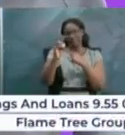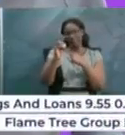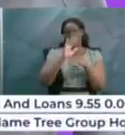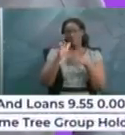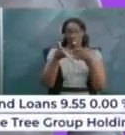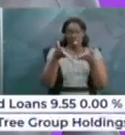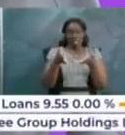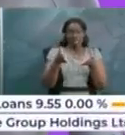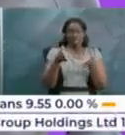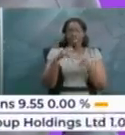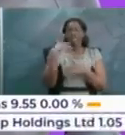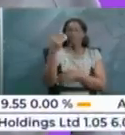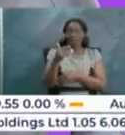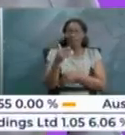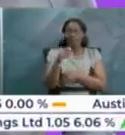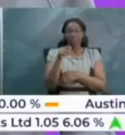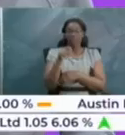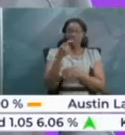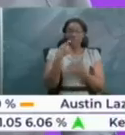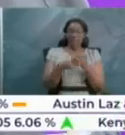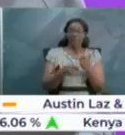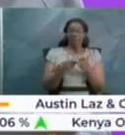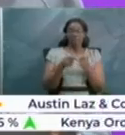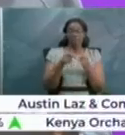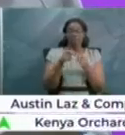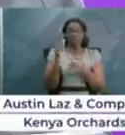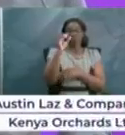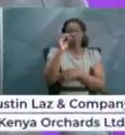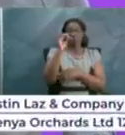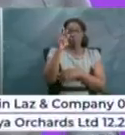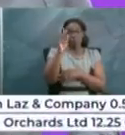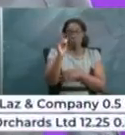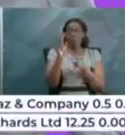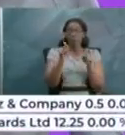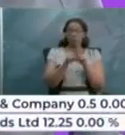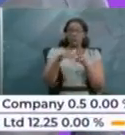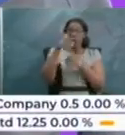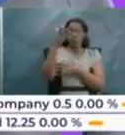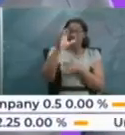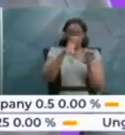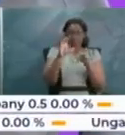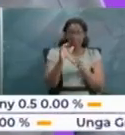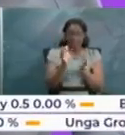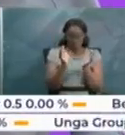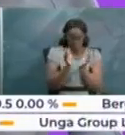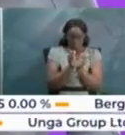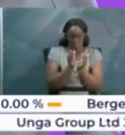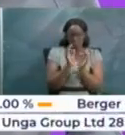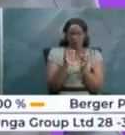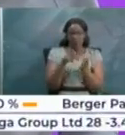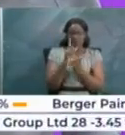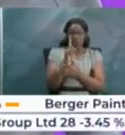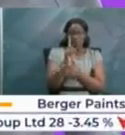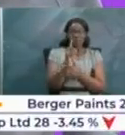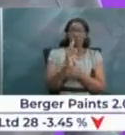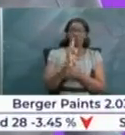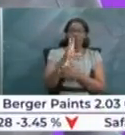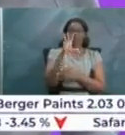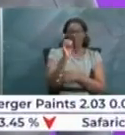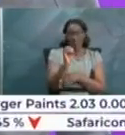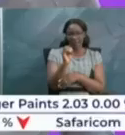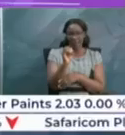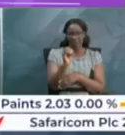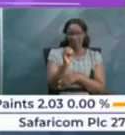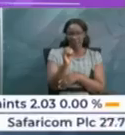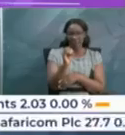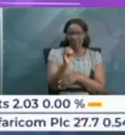SOKO. This price is a SOKO price, because actually in the market, the small one, if you're taking one, is going at 250. 250,